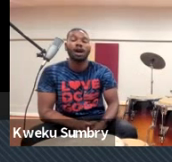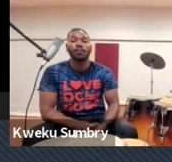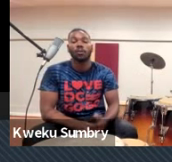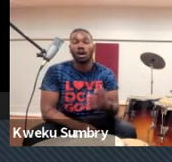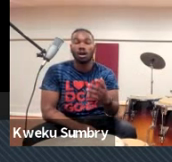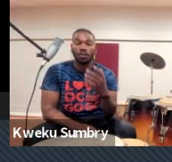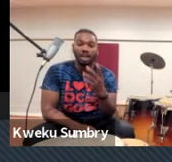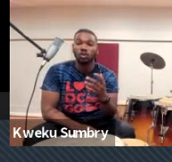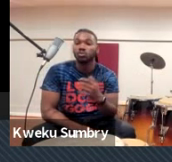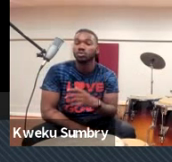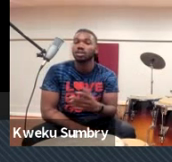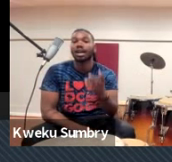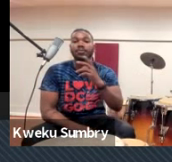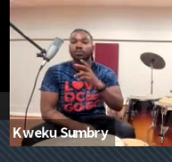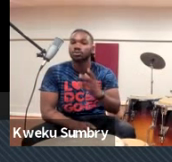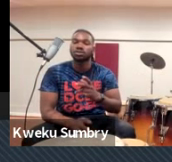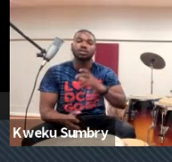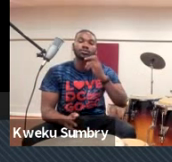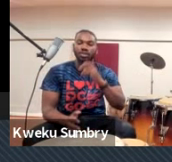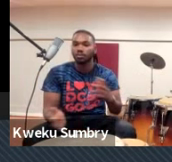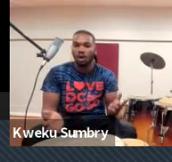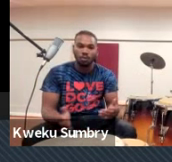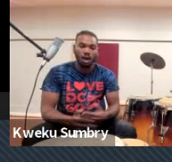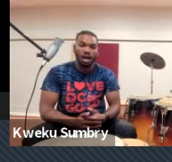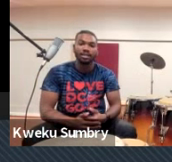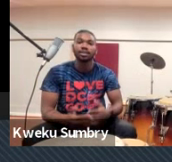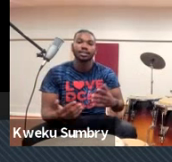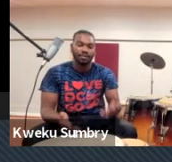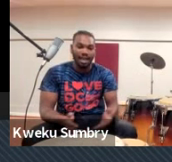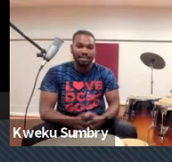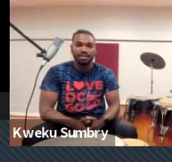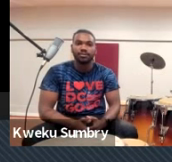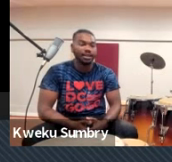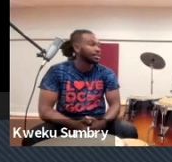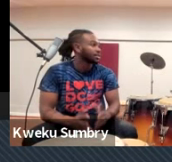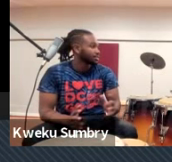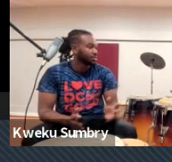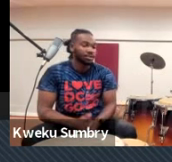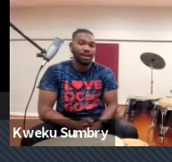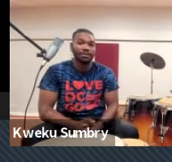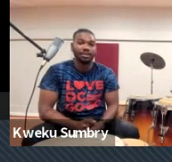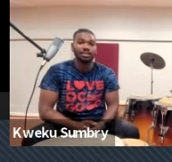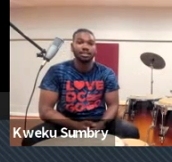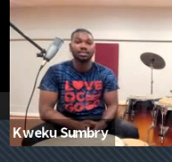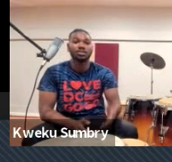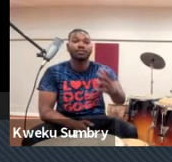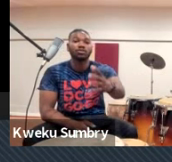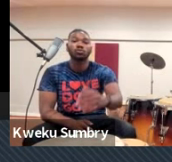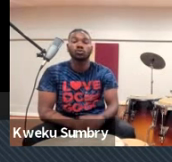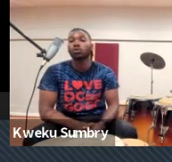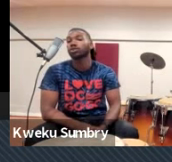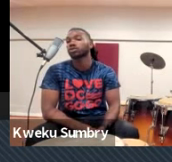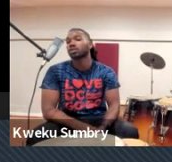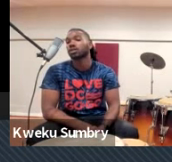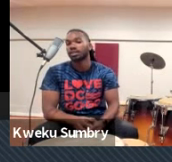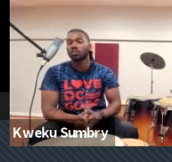they play panlogo music. A lot of people, you see them drinking palm wine, they're relaxing, right? You know, they're vibing out, they're chilling. Then you have the